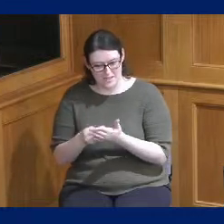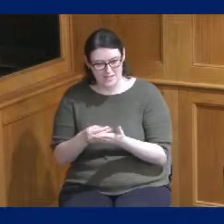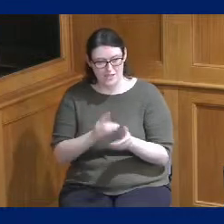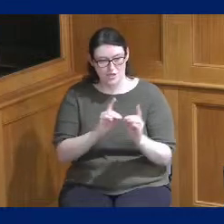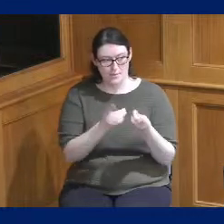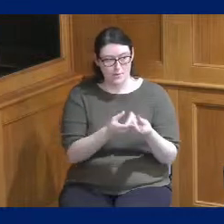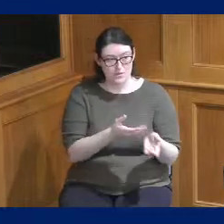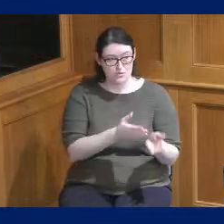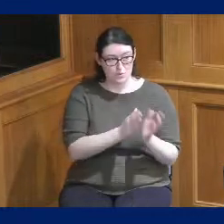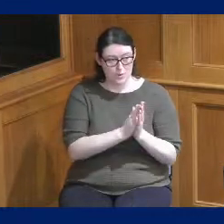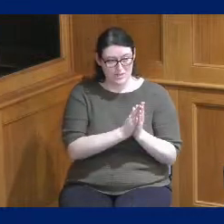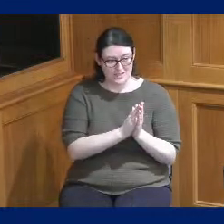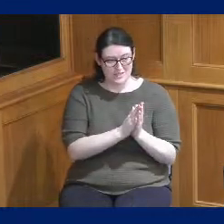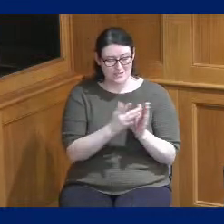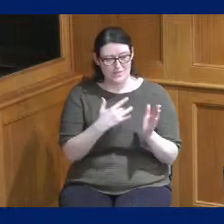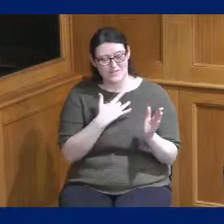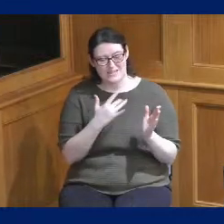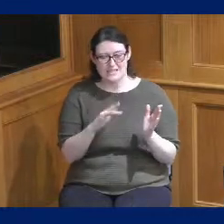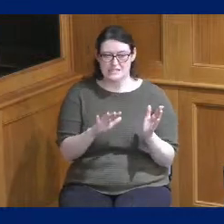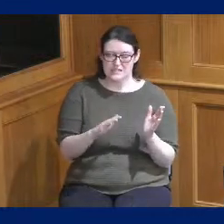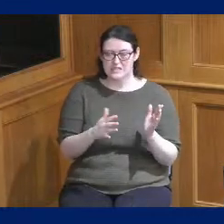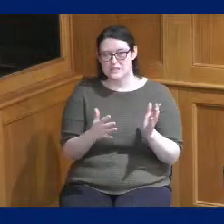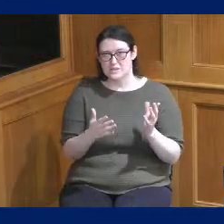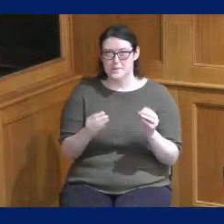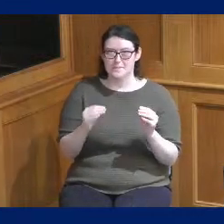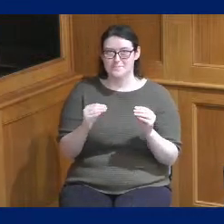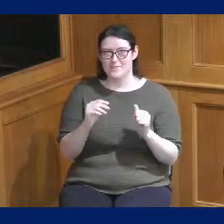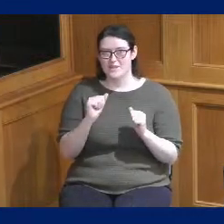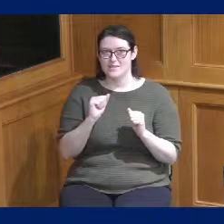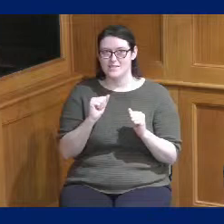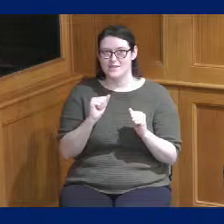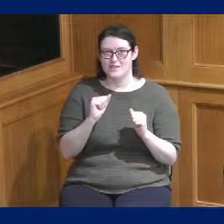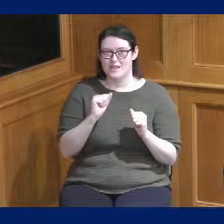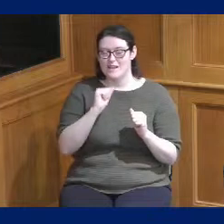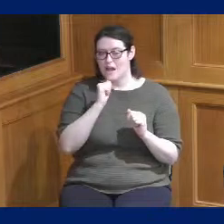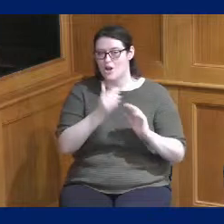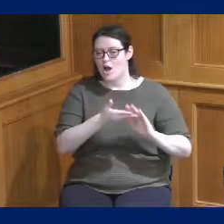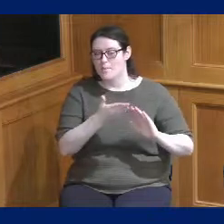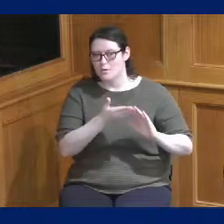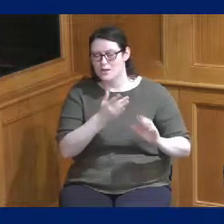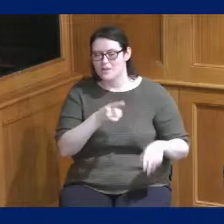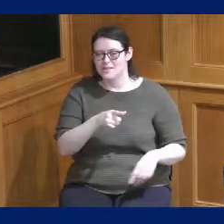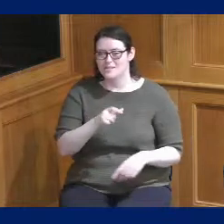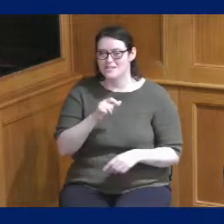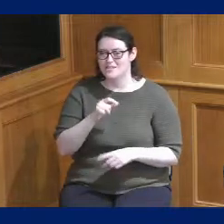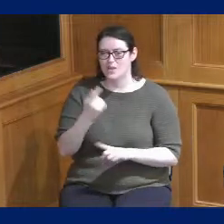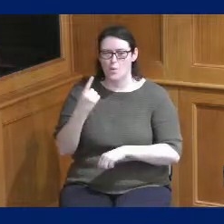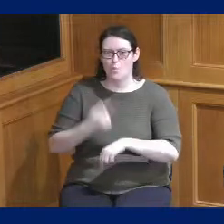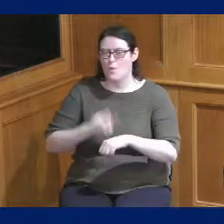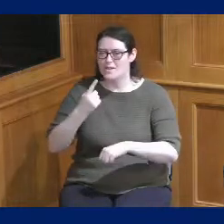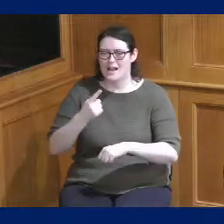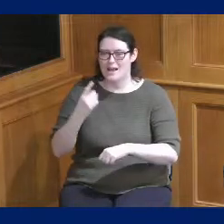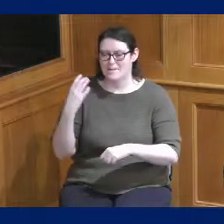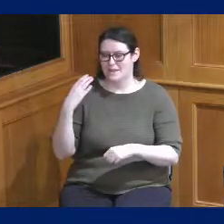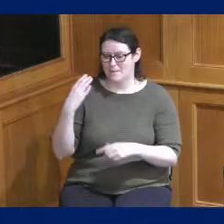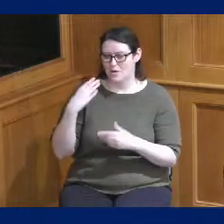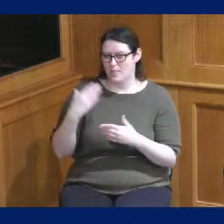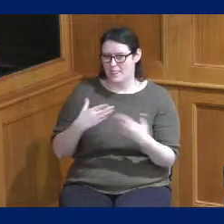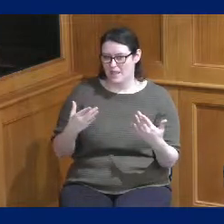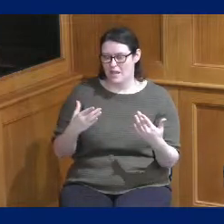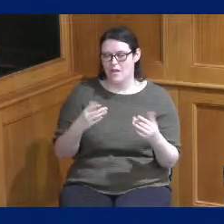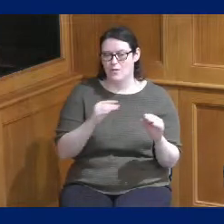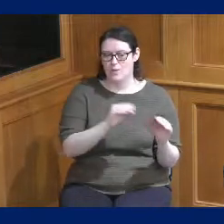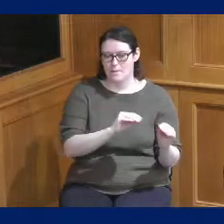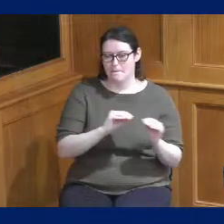requesting that we felt were more, not so much operating, but more non-recurring capital, and we moved those